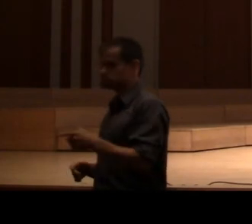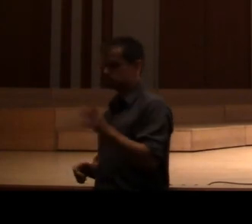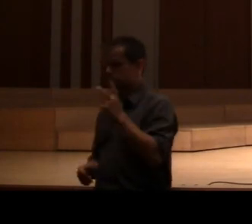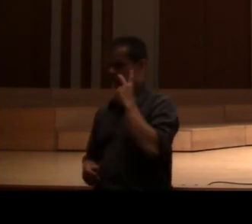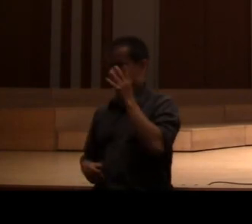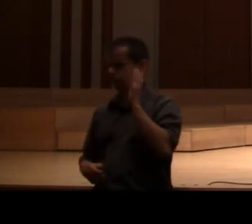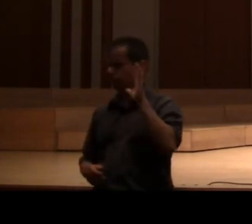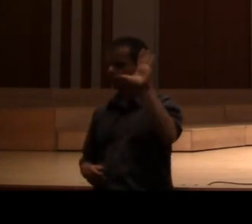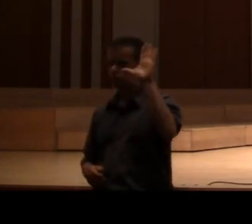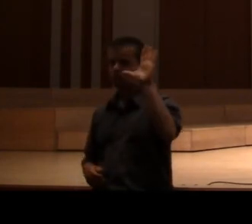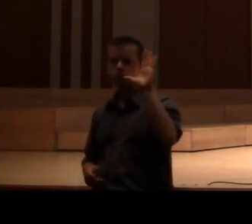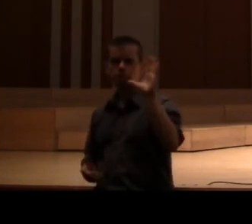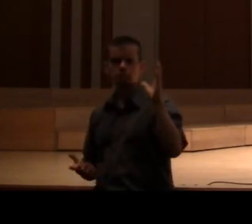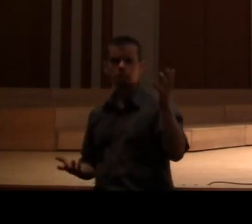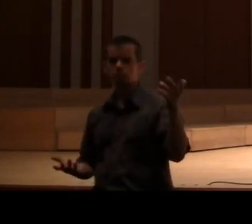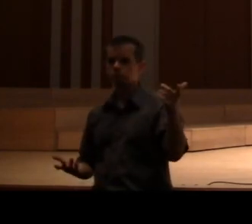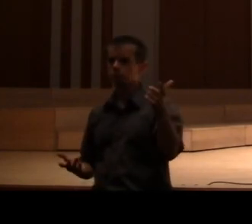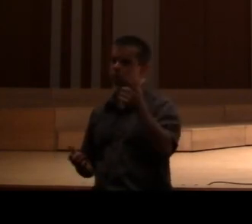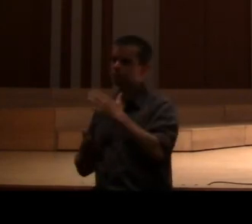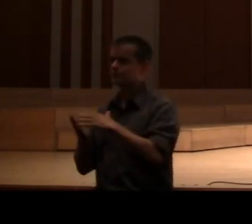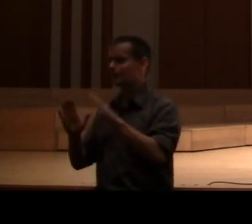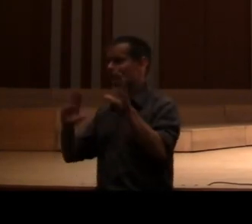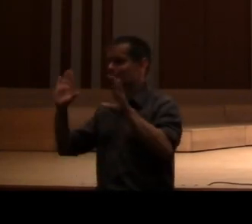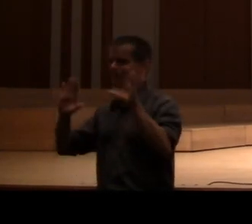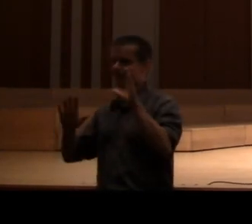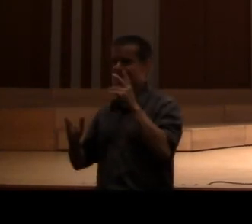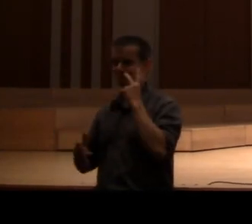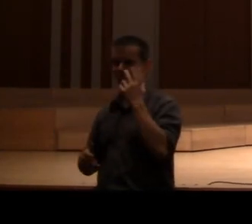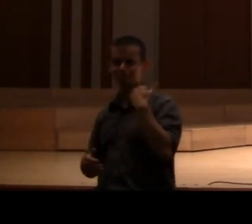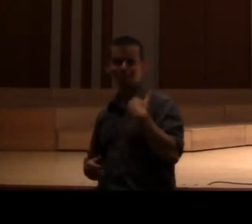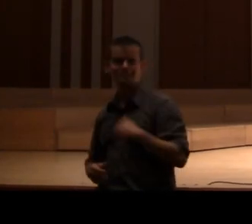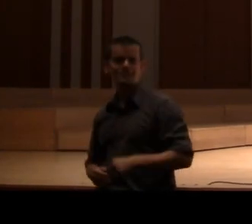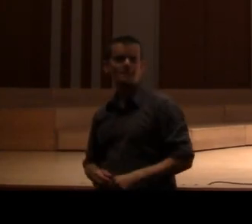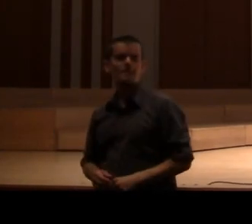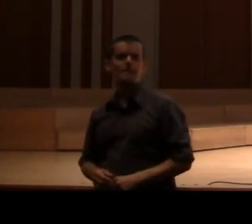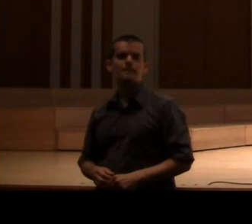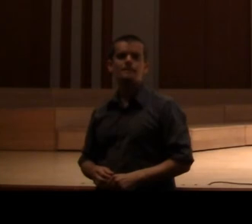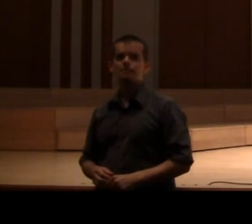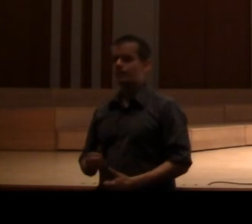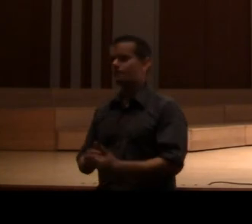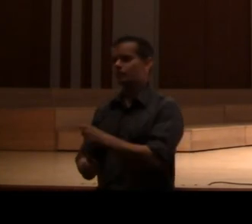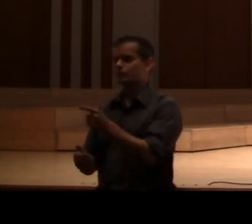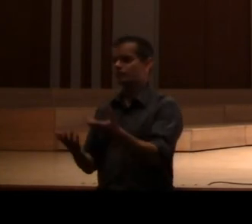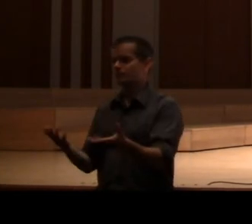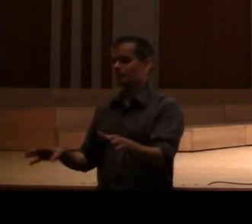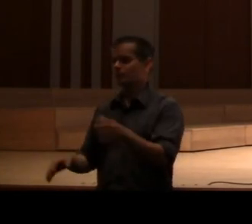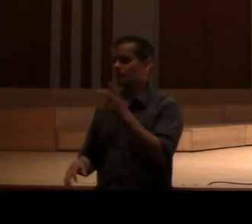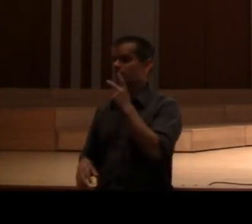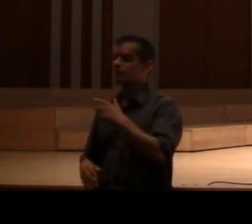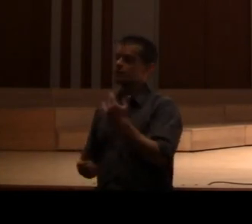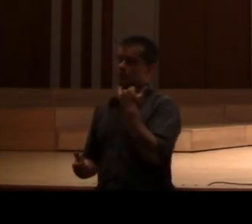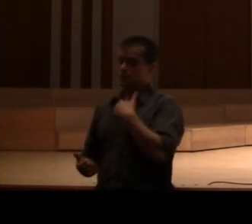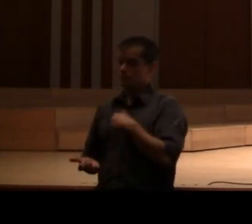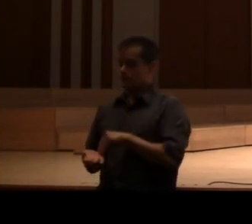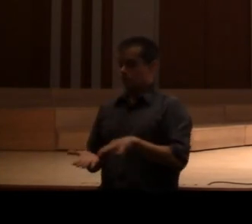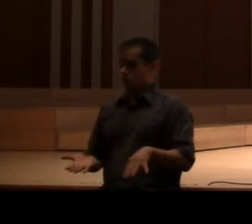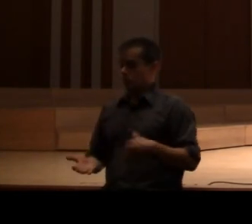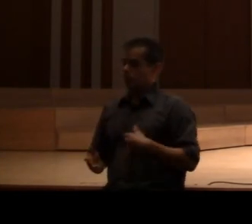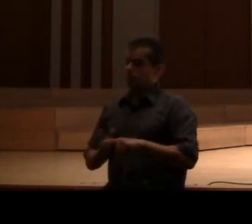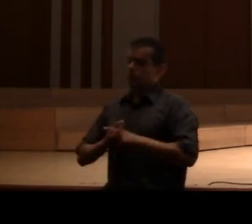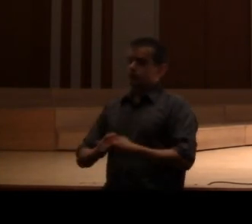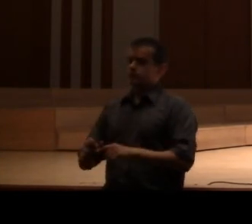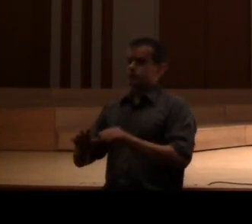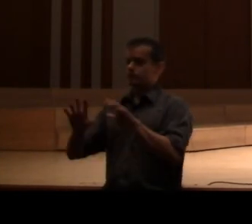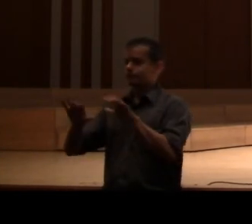before. Okay, I'm seeing some raised hands. Probably most of you have, but let's say I'm a student and I started